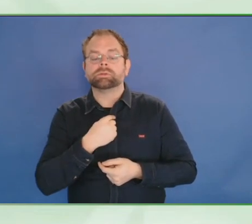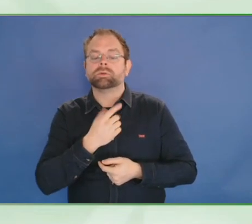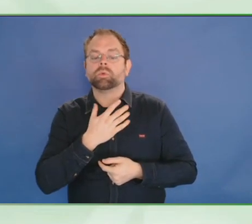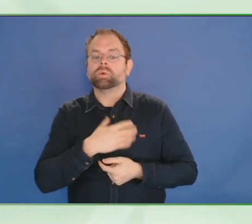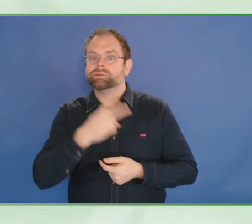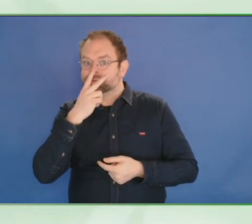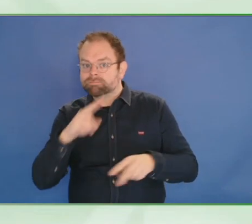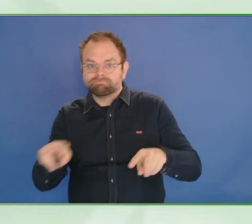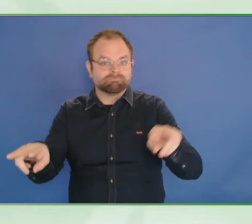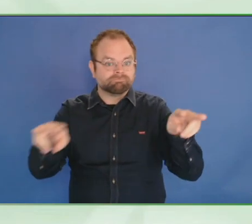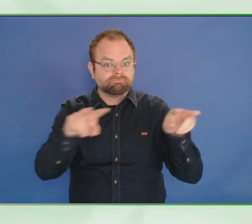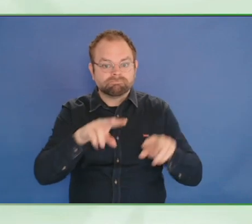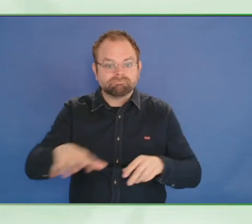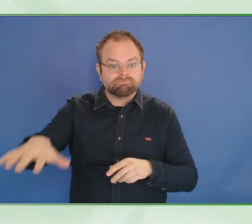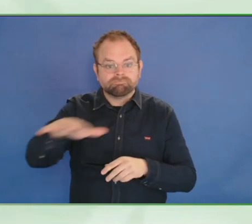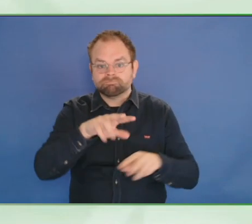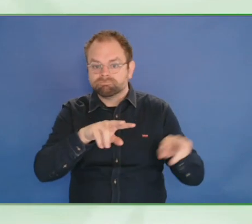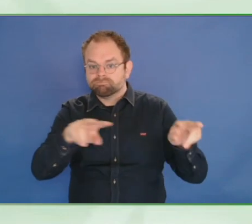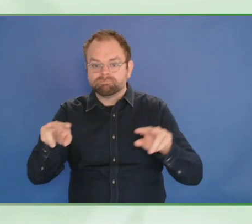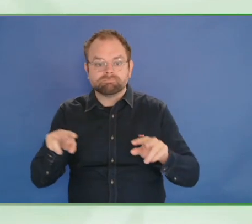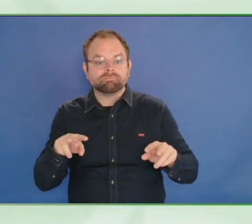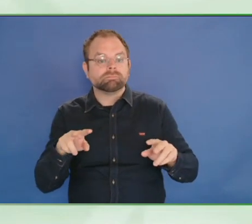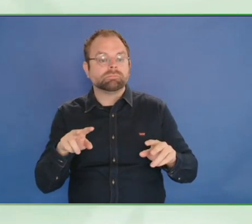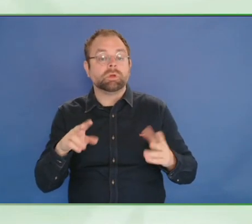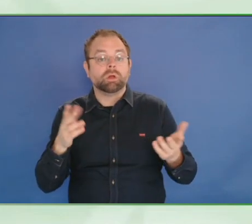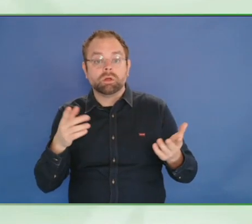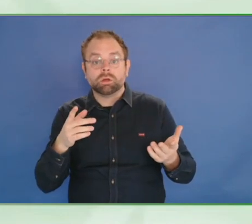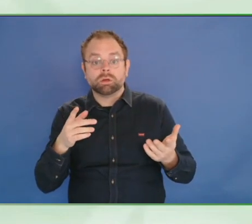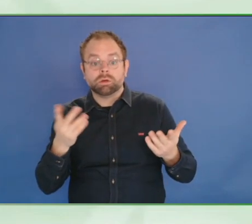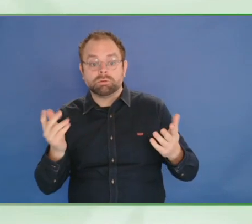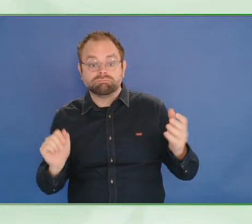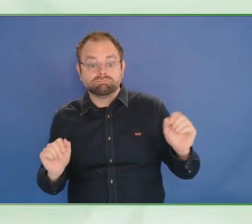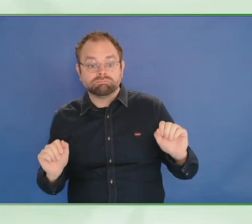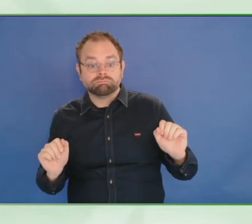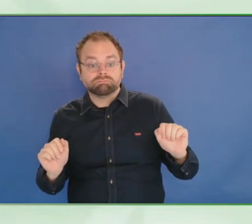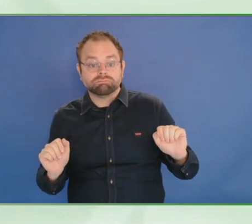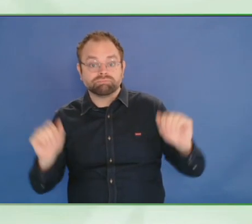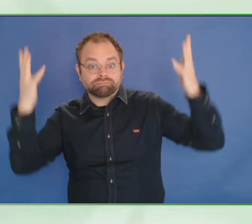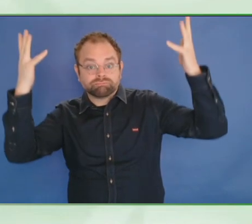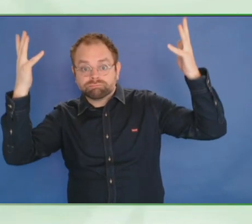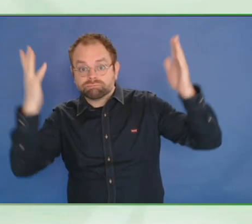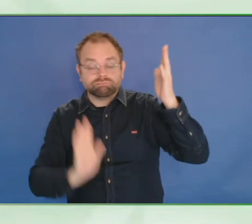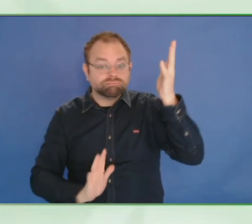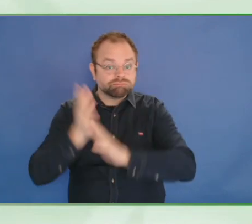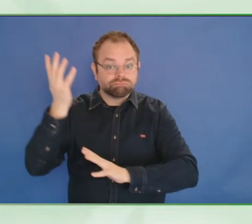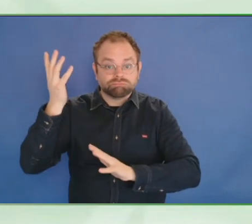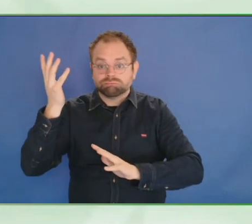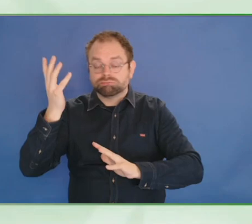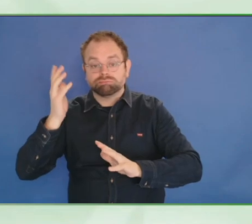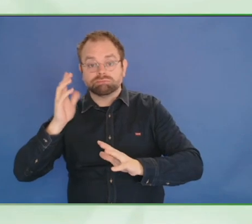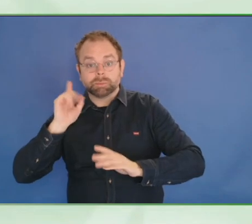now, I see one door open. I do see signage